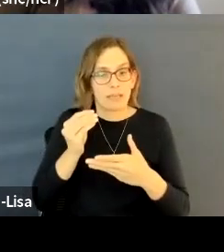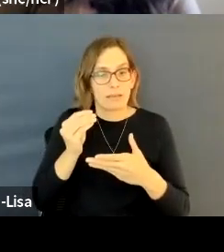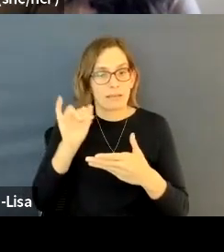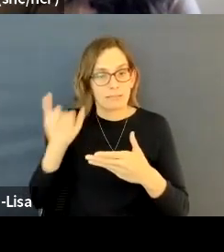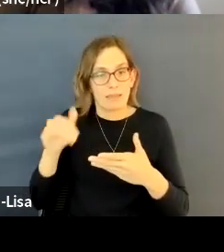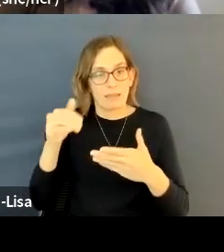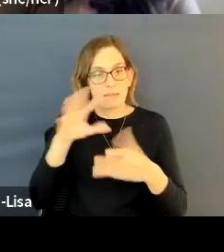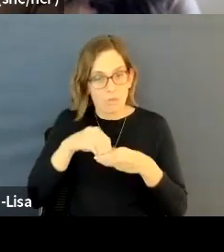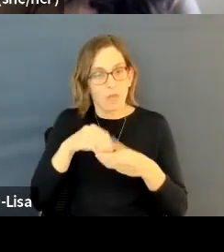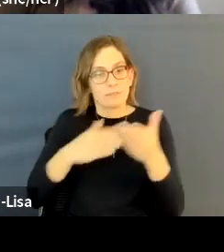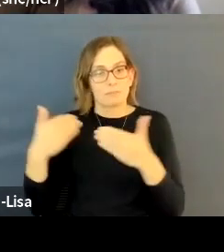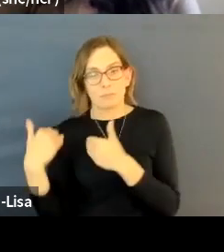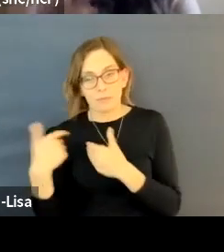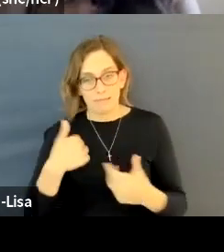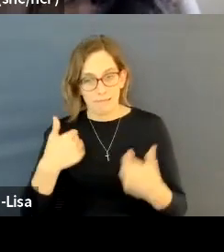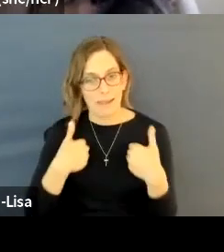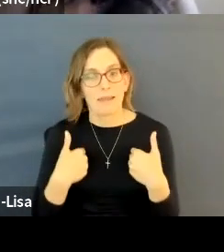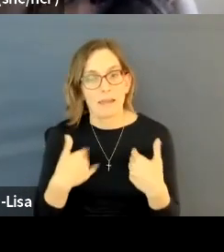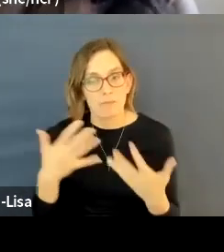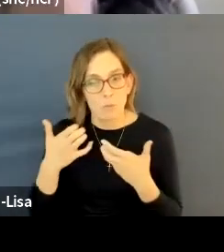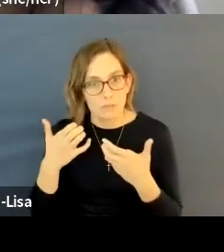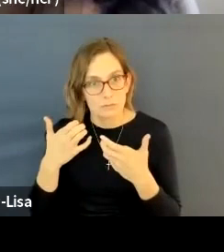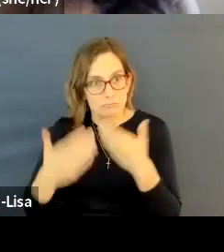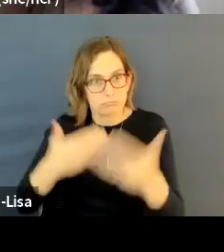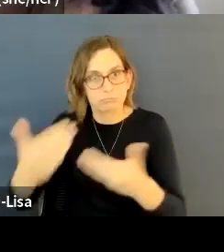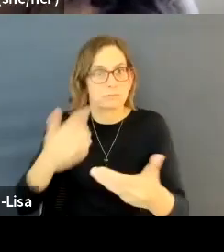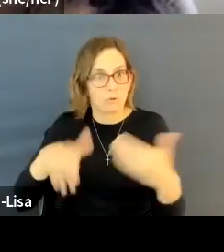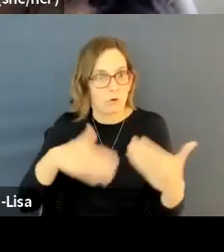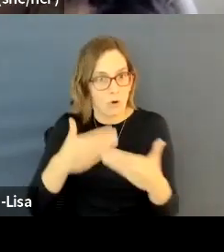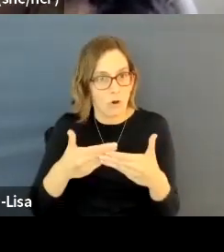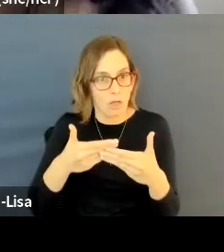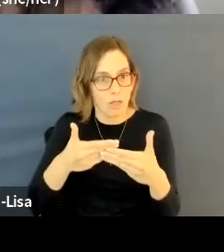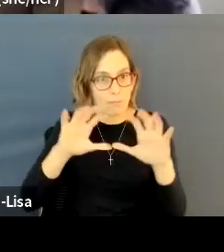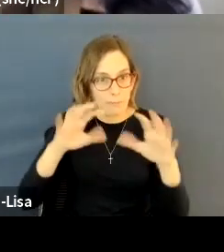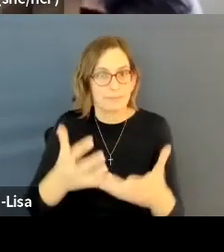that, mm-hmm. That I always want to carry out for all populations.